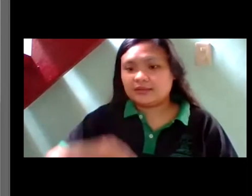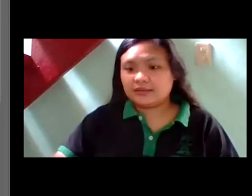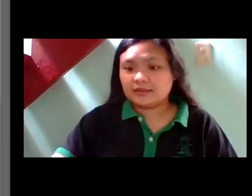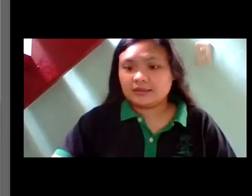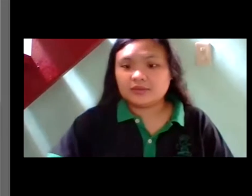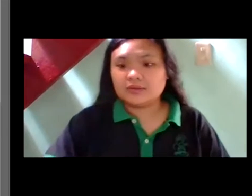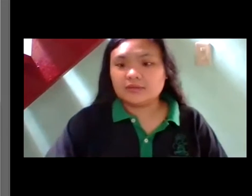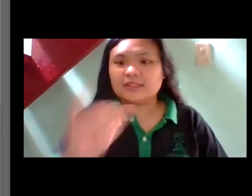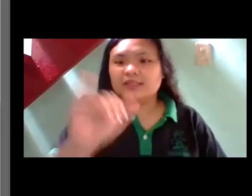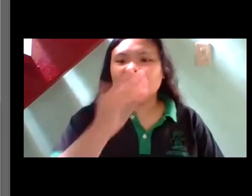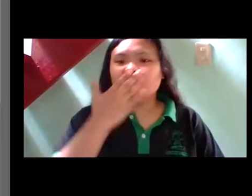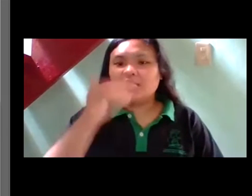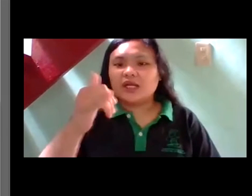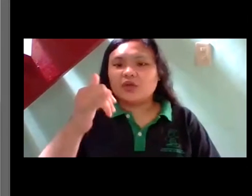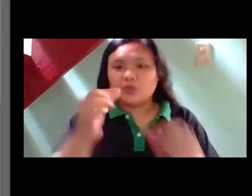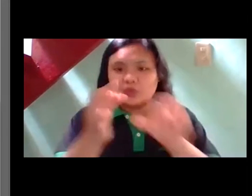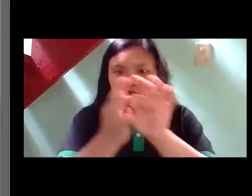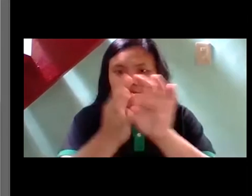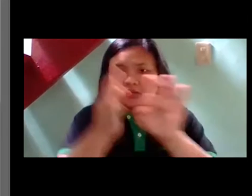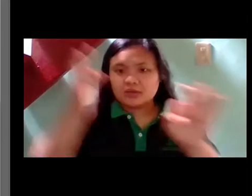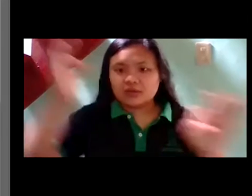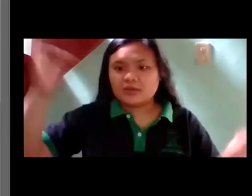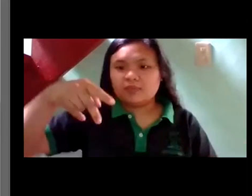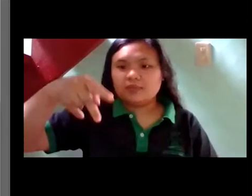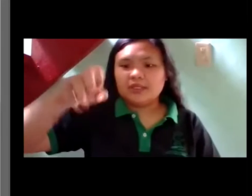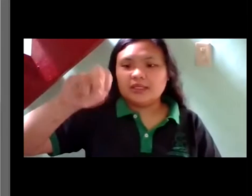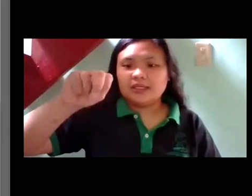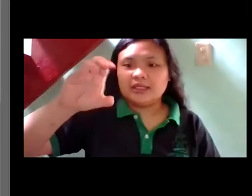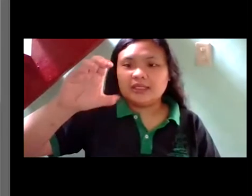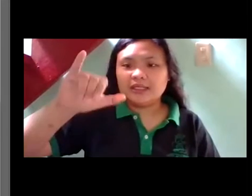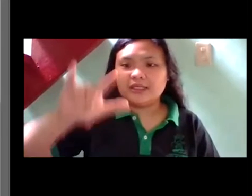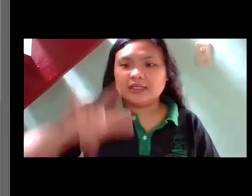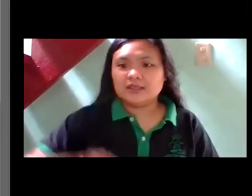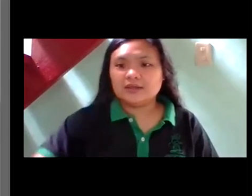Okay. Okay. Sorry, I didn't understand that. Okay.